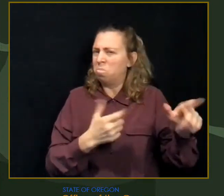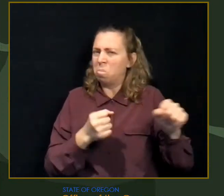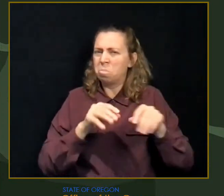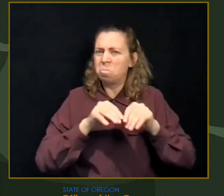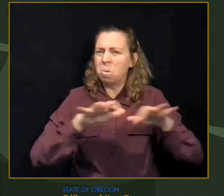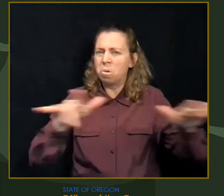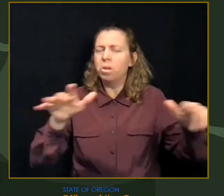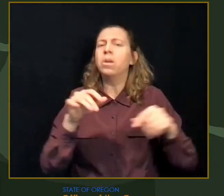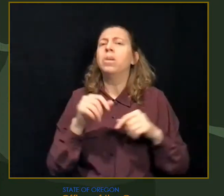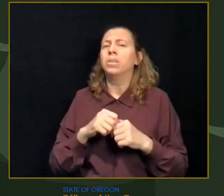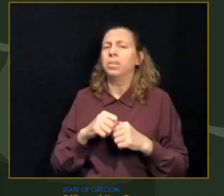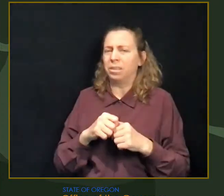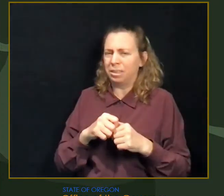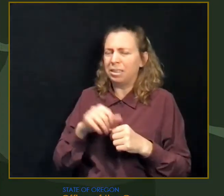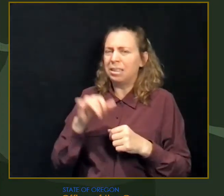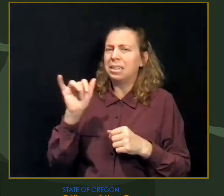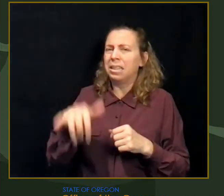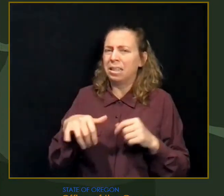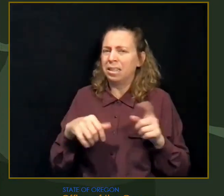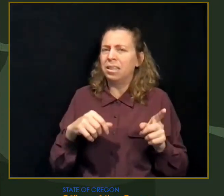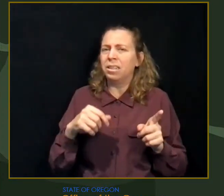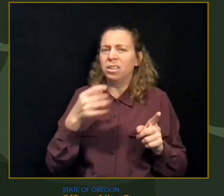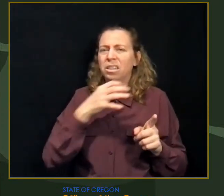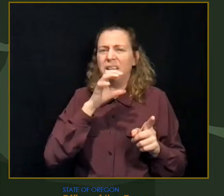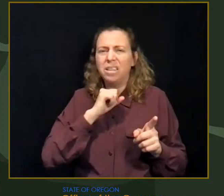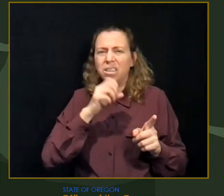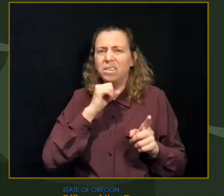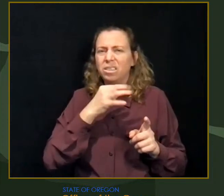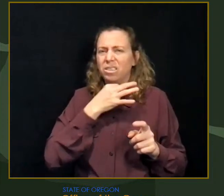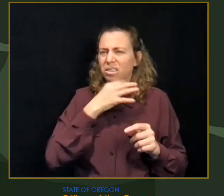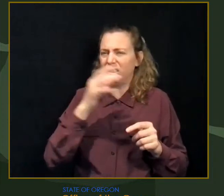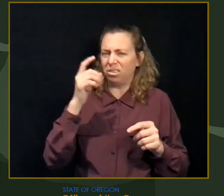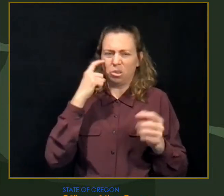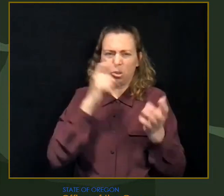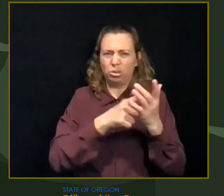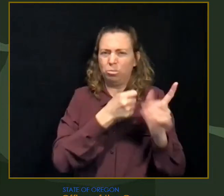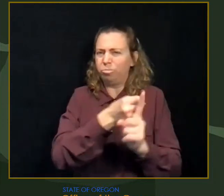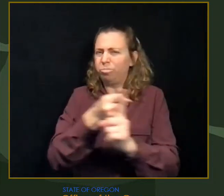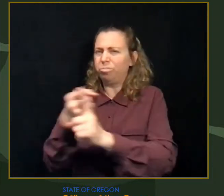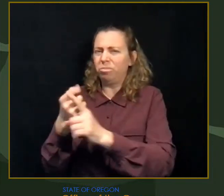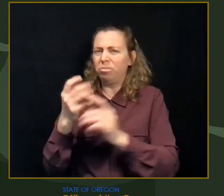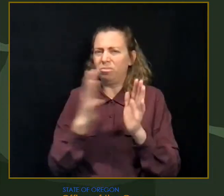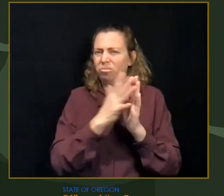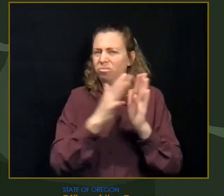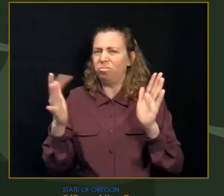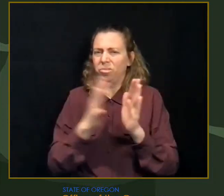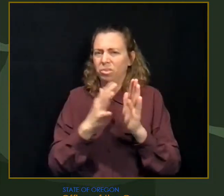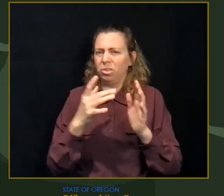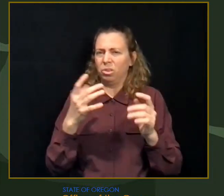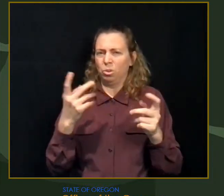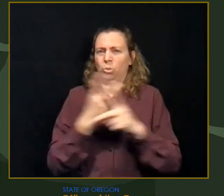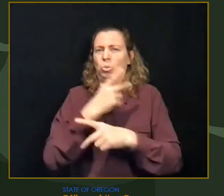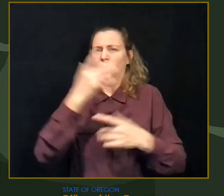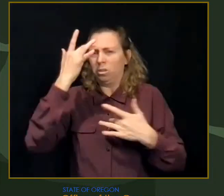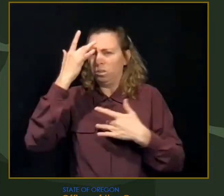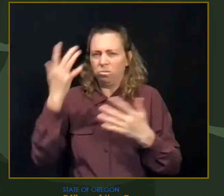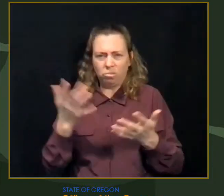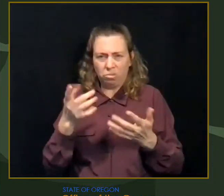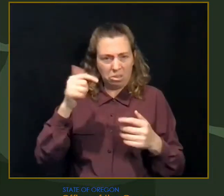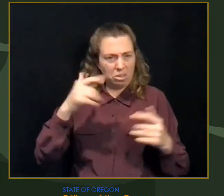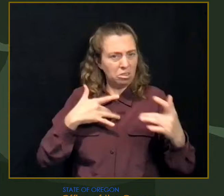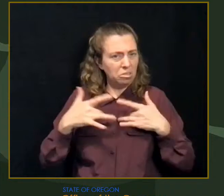So does that raise concerns for you? Certainly, I'm concerned, particularly about